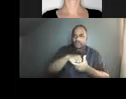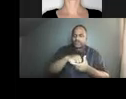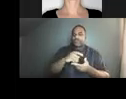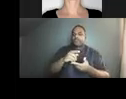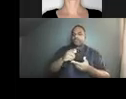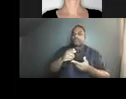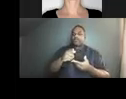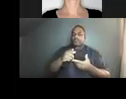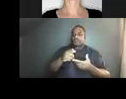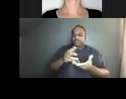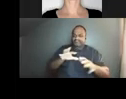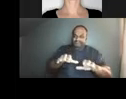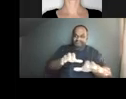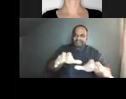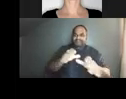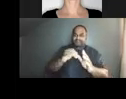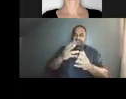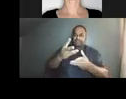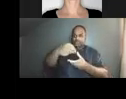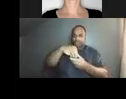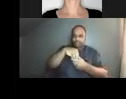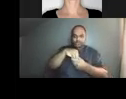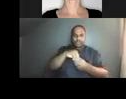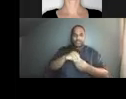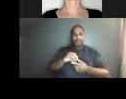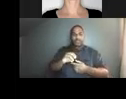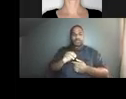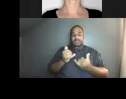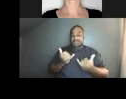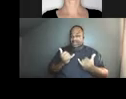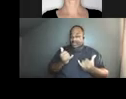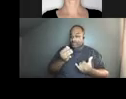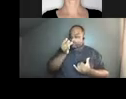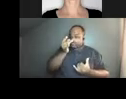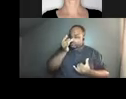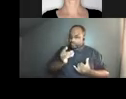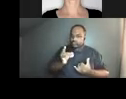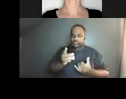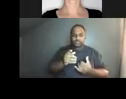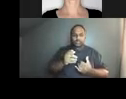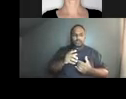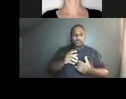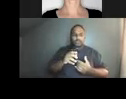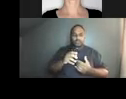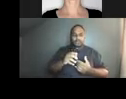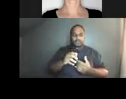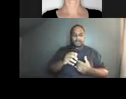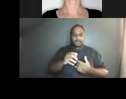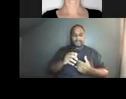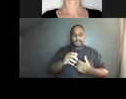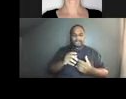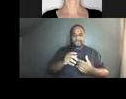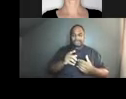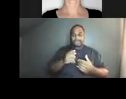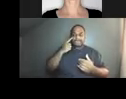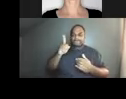and do inclusion. Now it becomes a very interesting practice also spread in